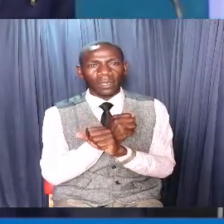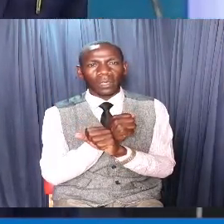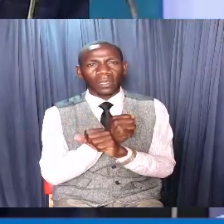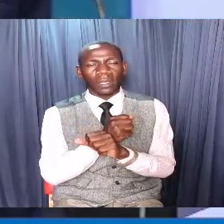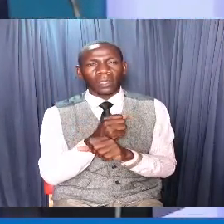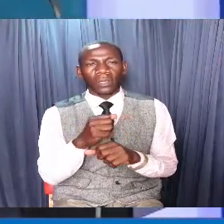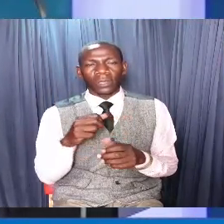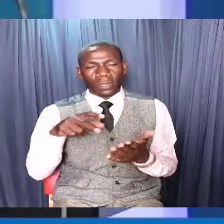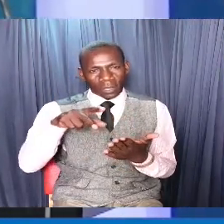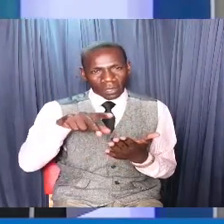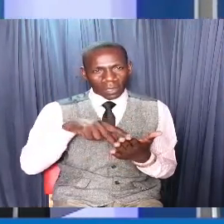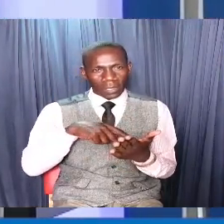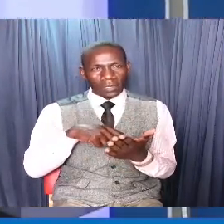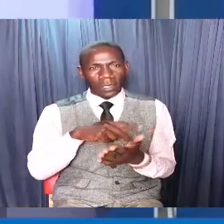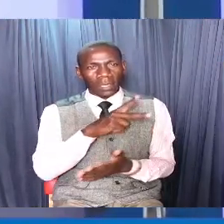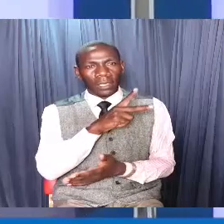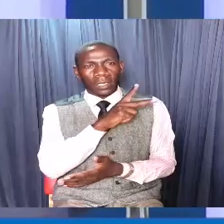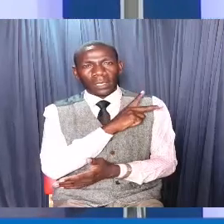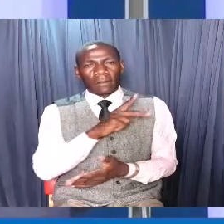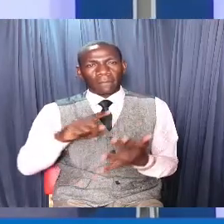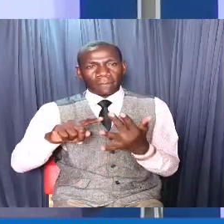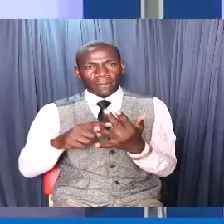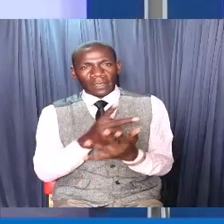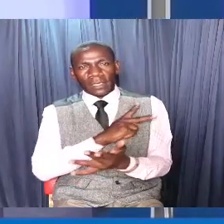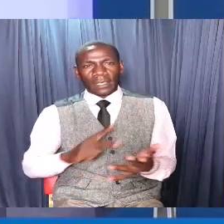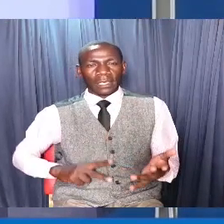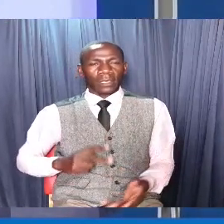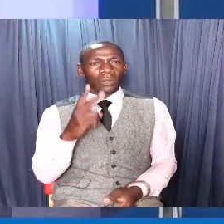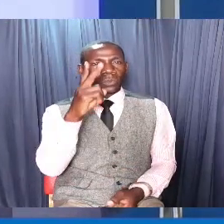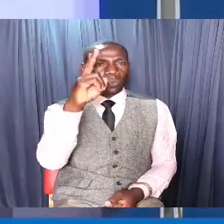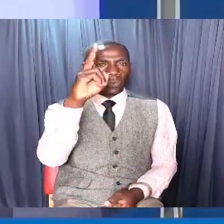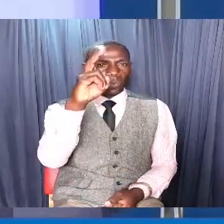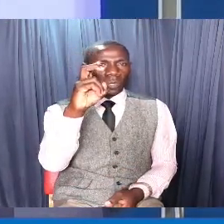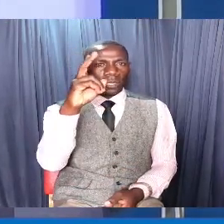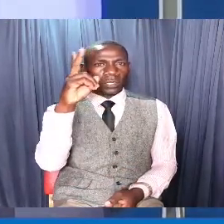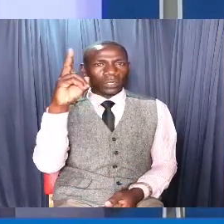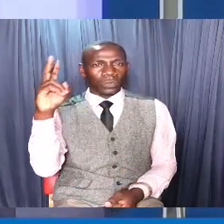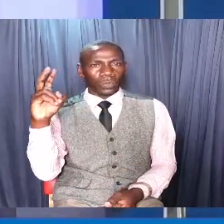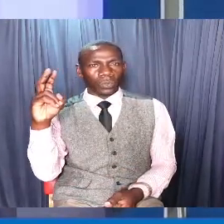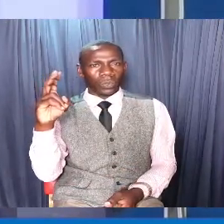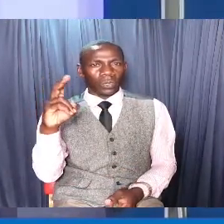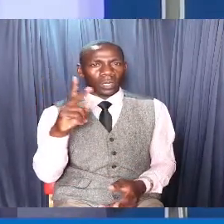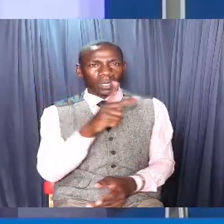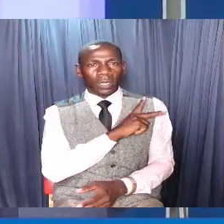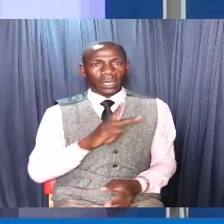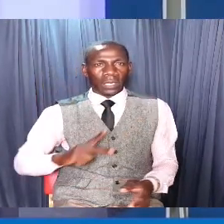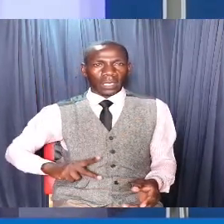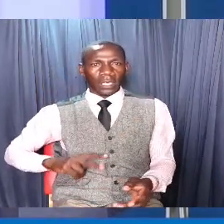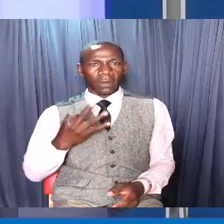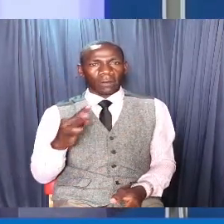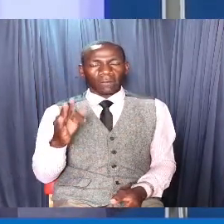Ukisoma when you read Wafalme wa kwanza 22. First Kings 22. Mfalme wa Israeli. The king of